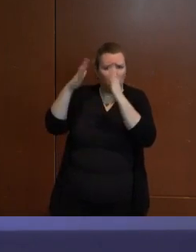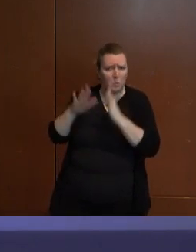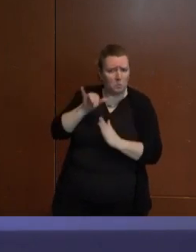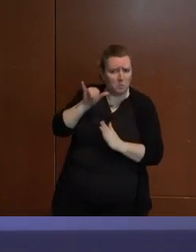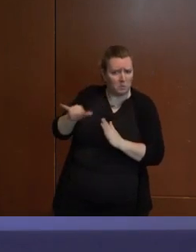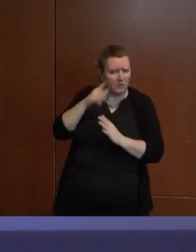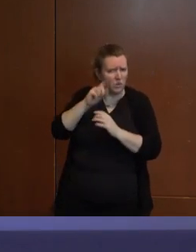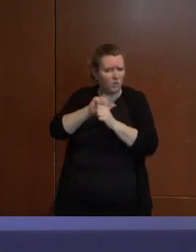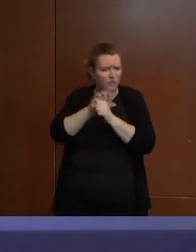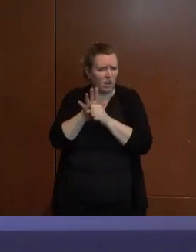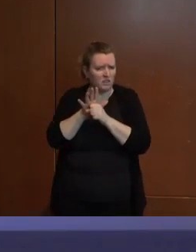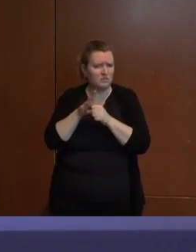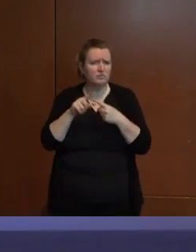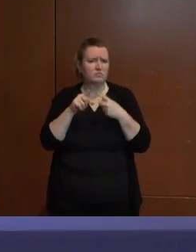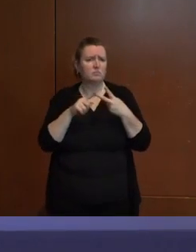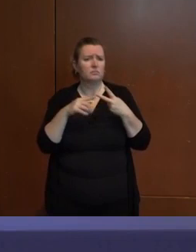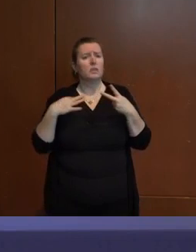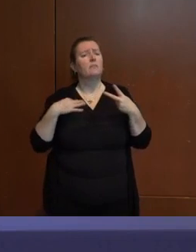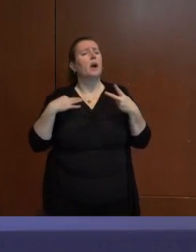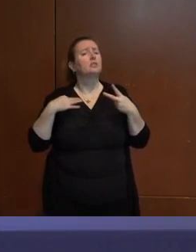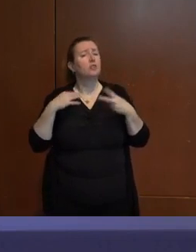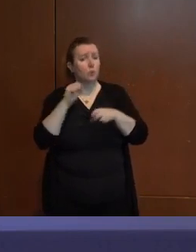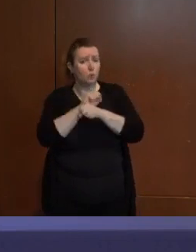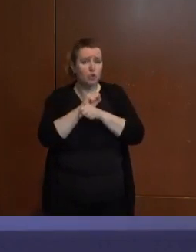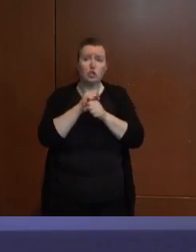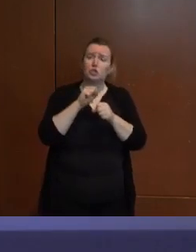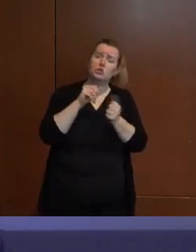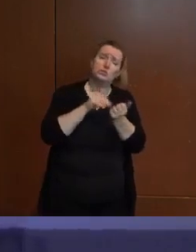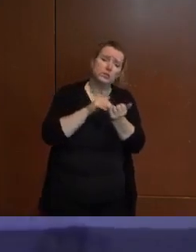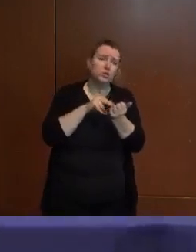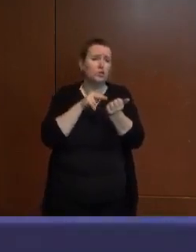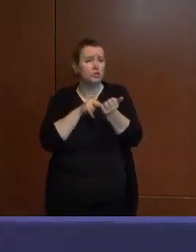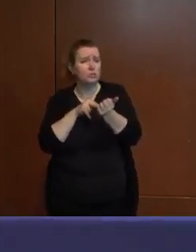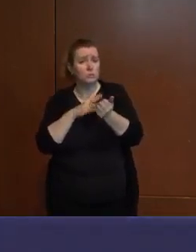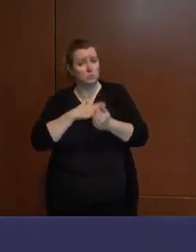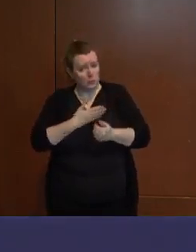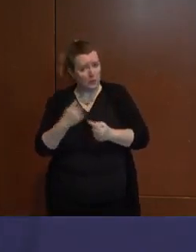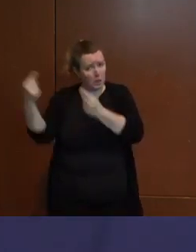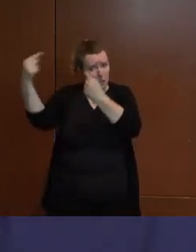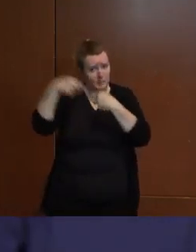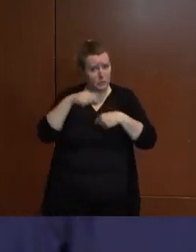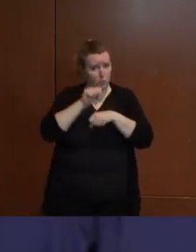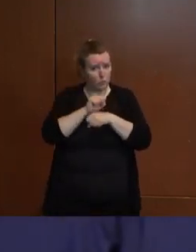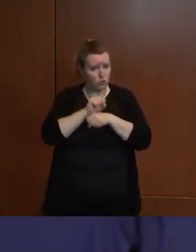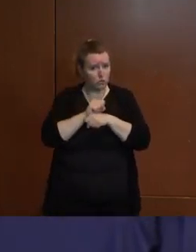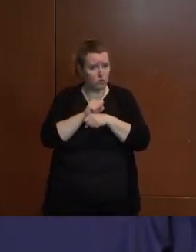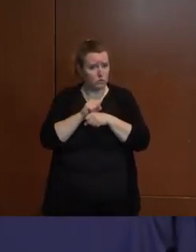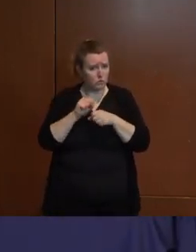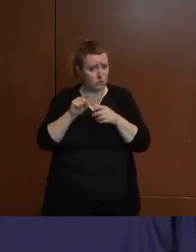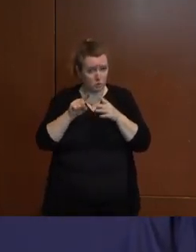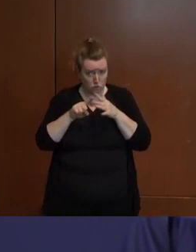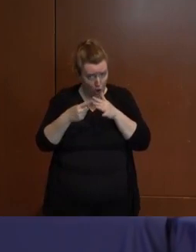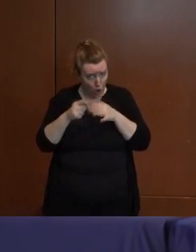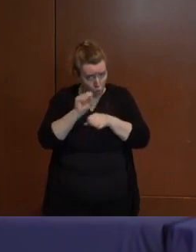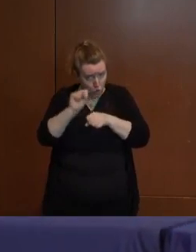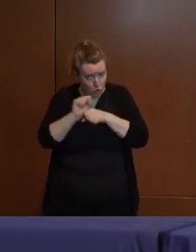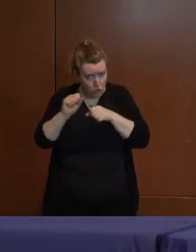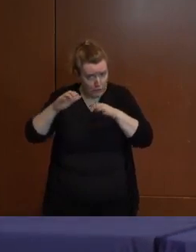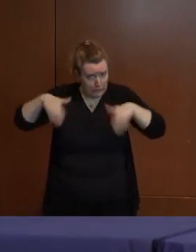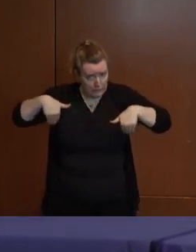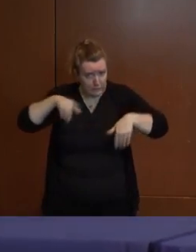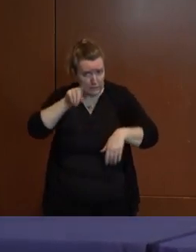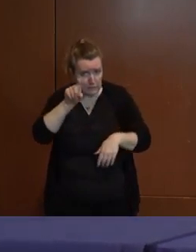defer. Thank you. I have to defer to the experts on the guidance. I'm sorry, guidance for people that... Guidance to hospitals about how long one of my